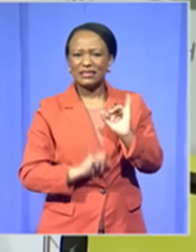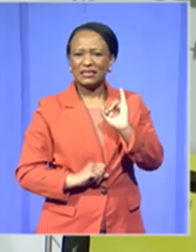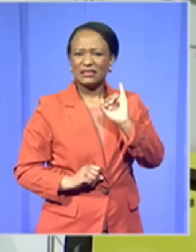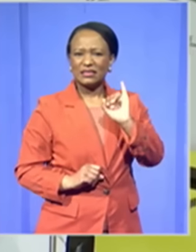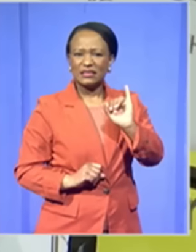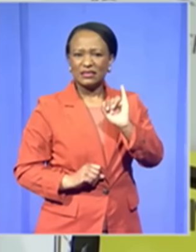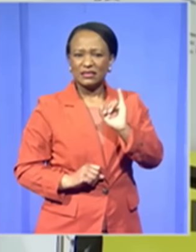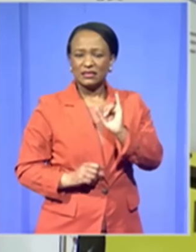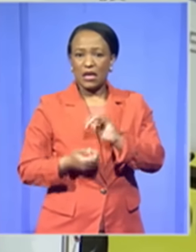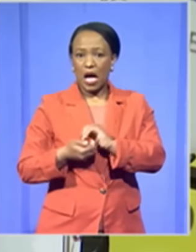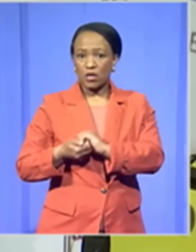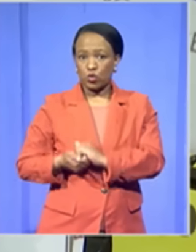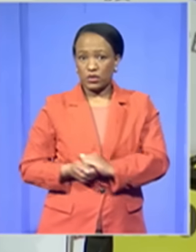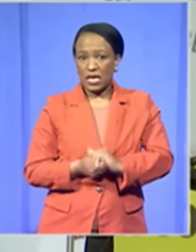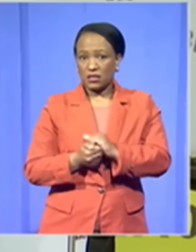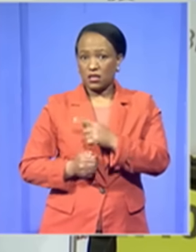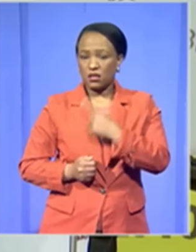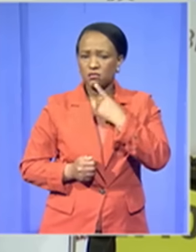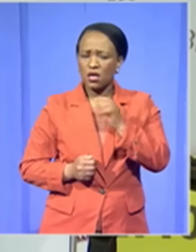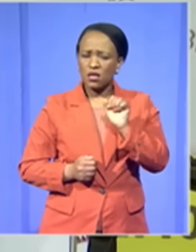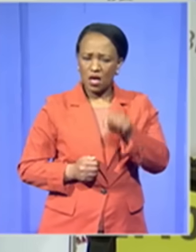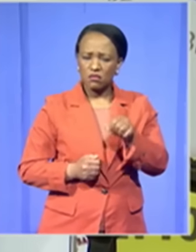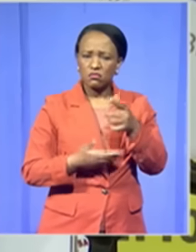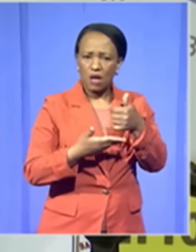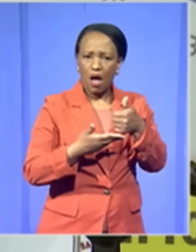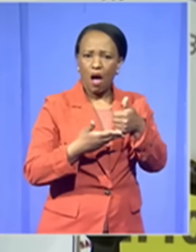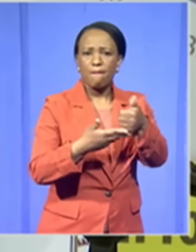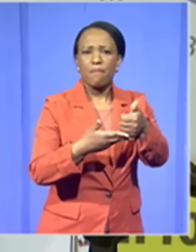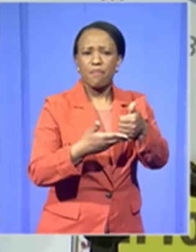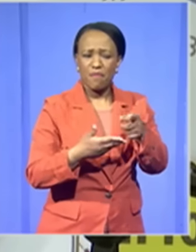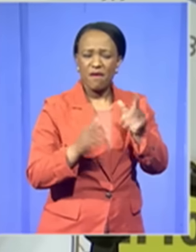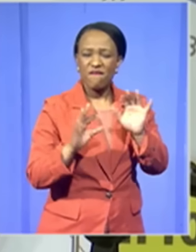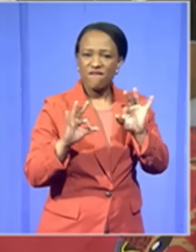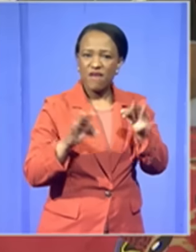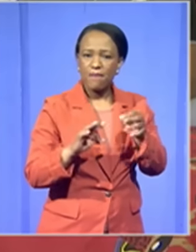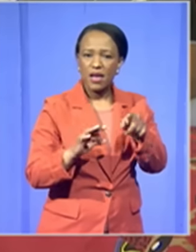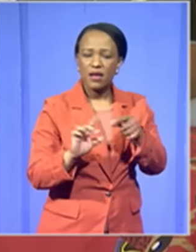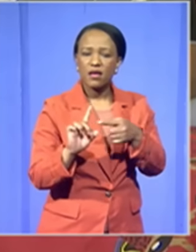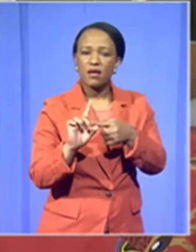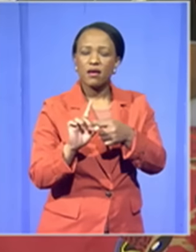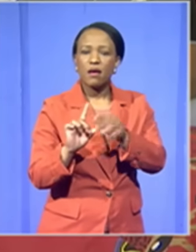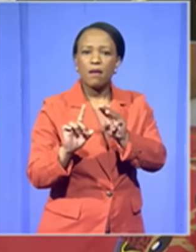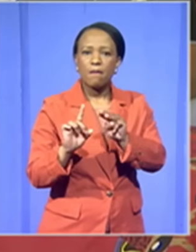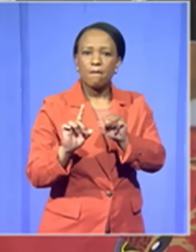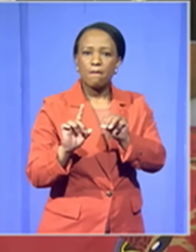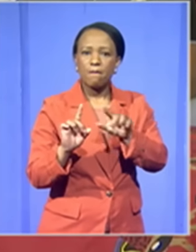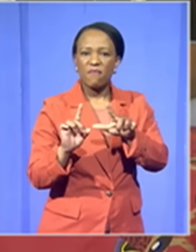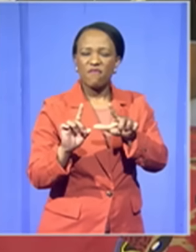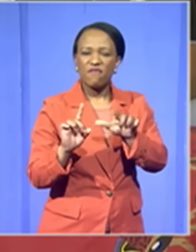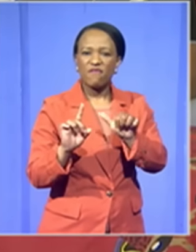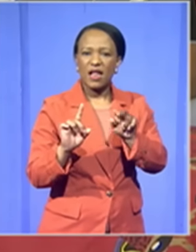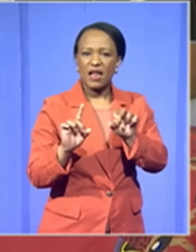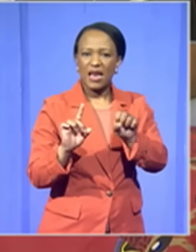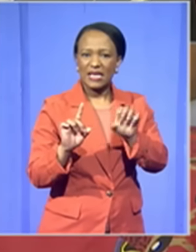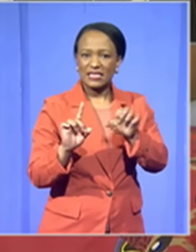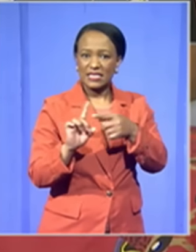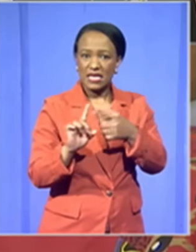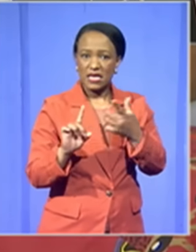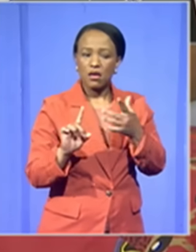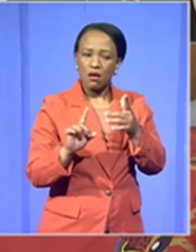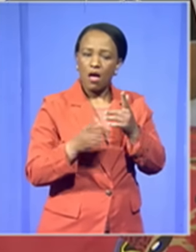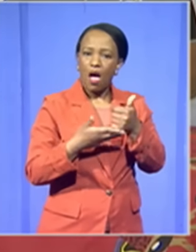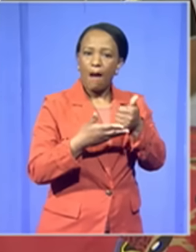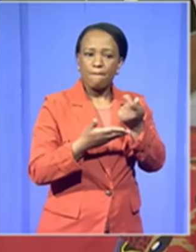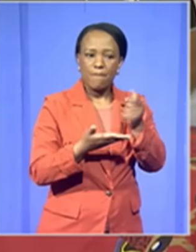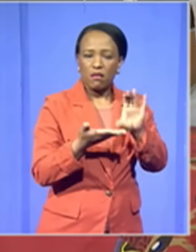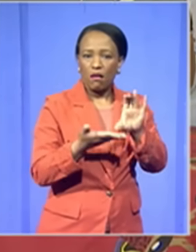kentse letsoho ho thusa lelapeng la Mvelase ka ditlhophiso tsa lepato la mora wa bona o keke wa jara boikarabelo ba ho hlokahala hae. We